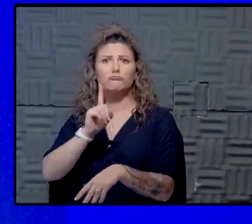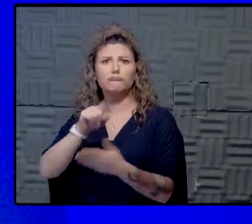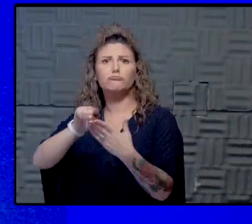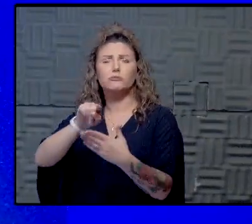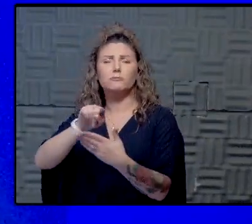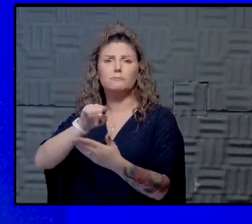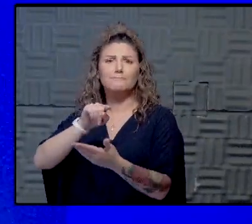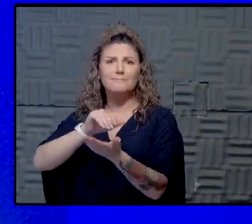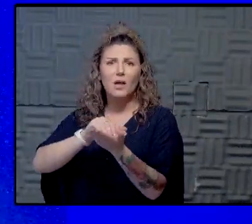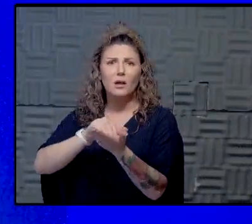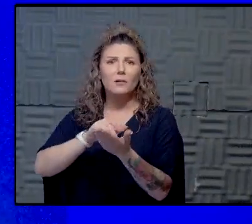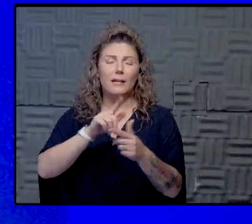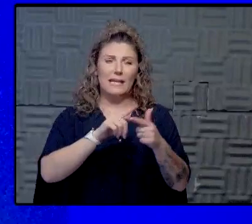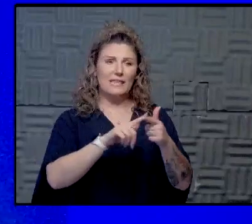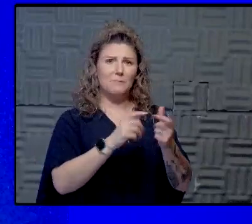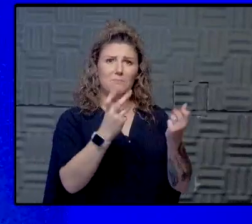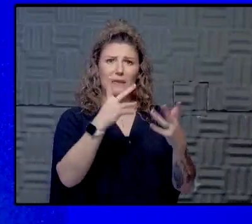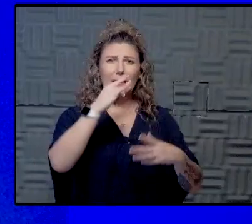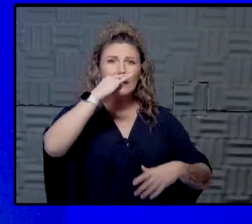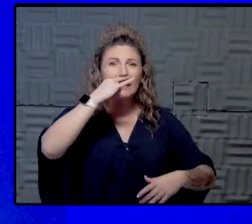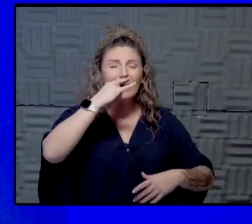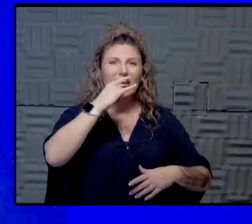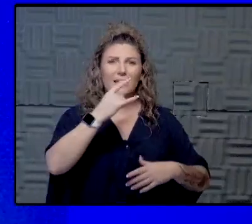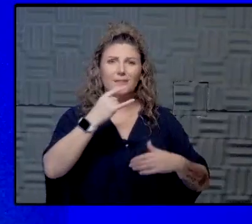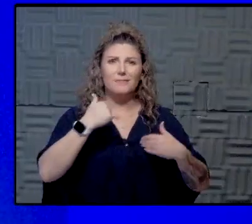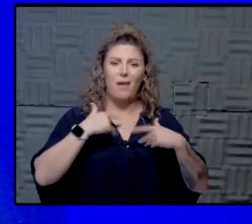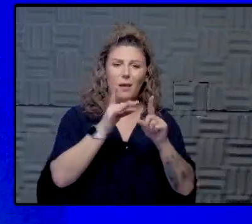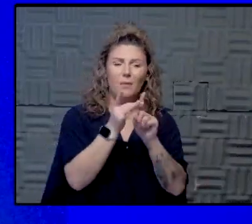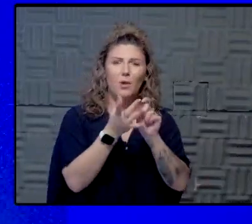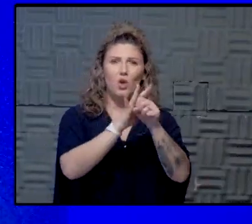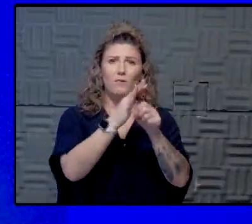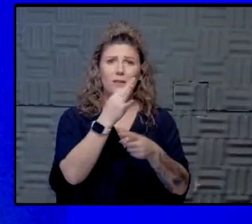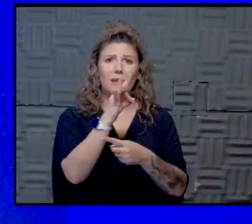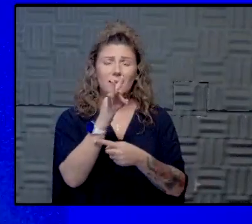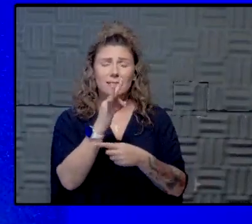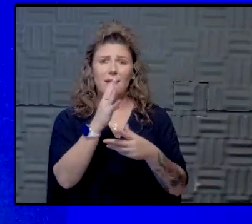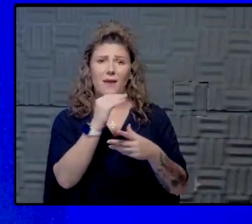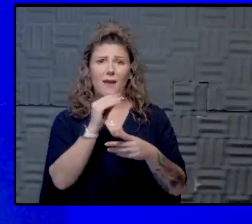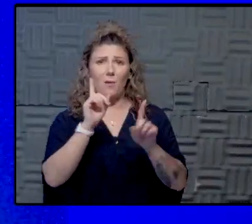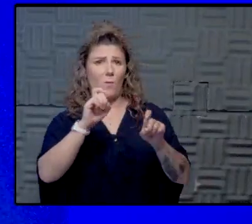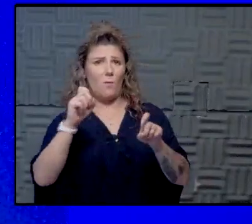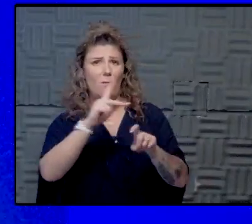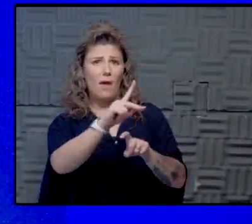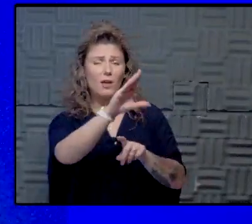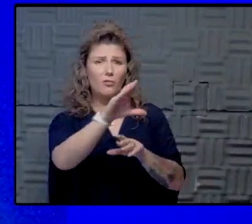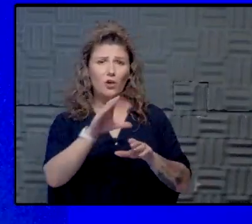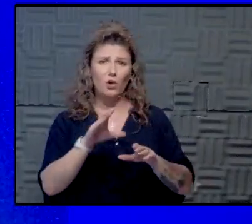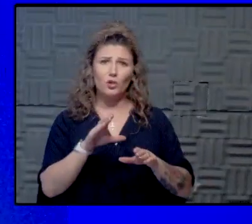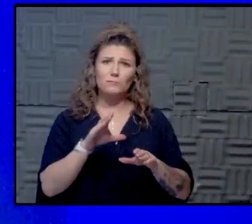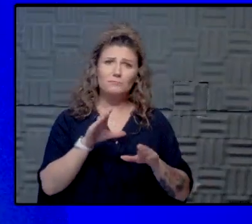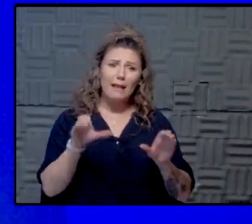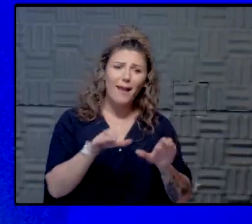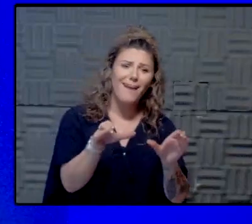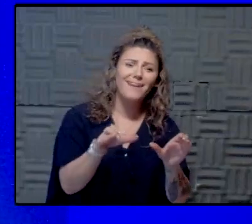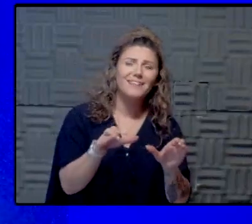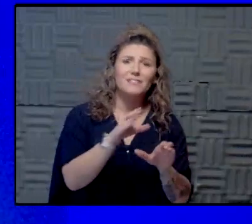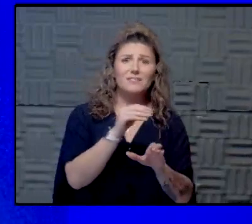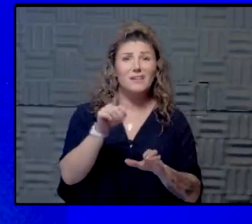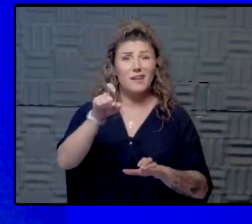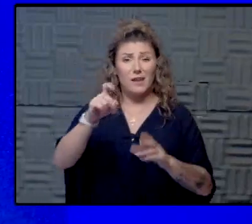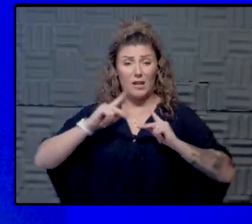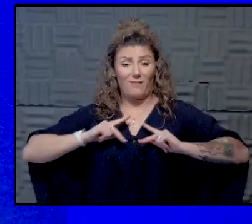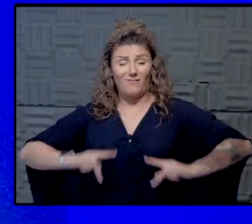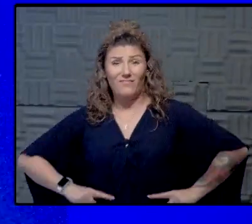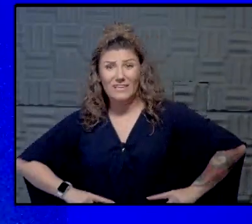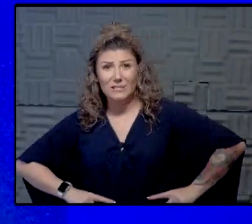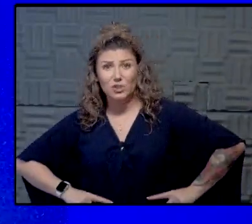and they're now wanting to go back to their activities and their athletic events and things. Well, they need to have a physical done by their pediatrician, and part